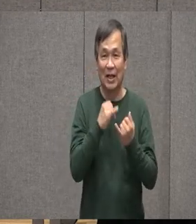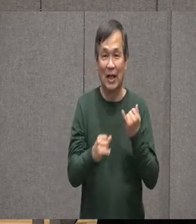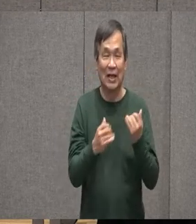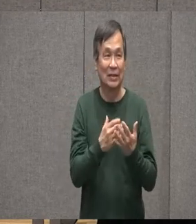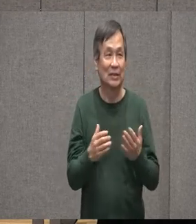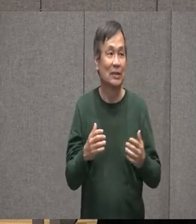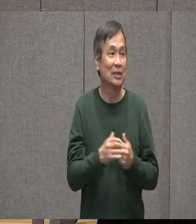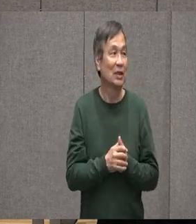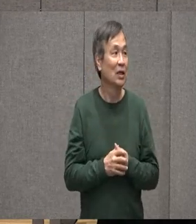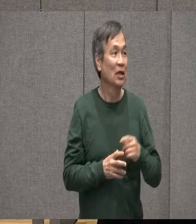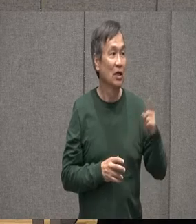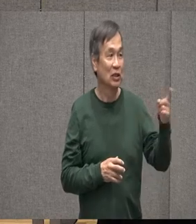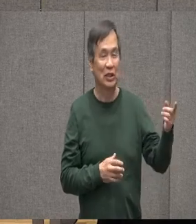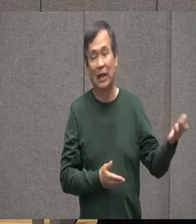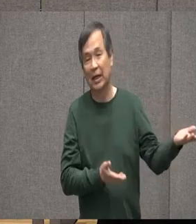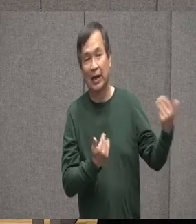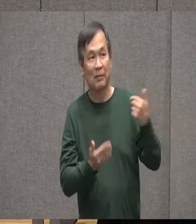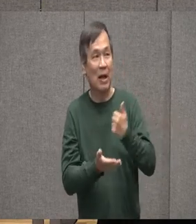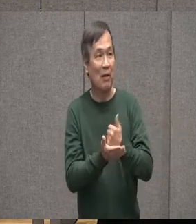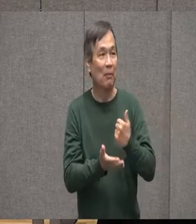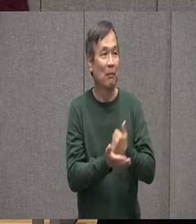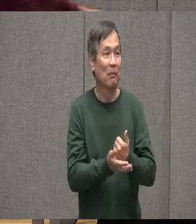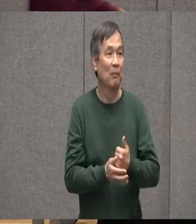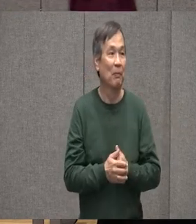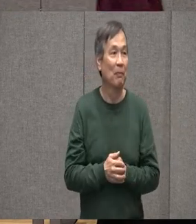Miss Karnas is gonna help us. She's gonna play.